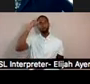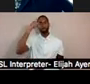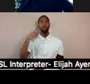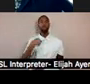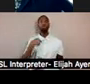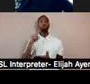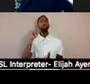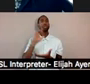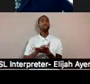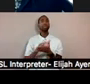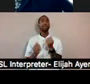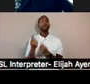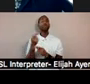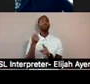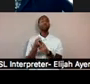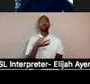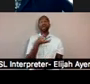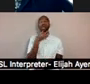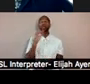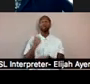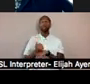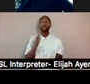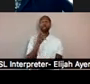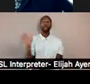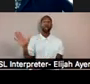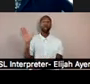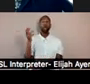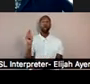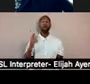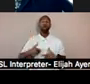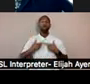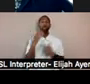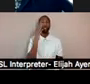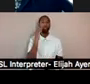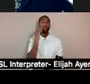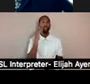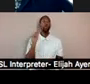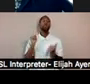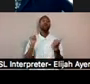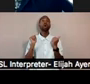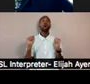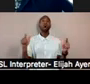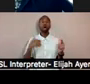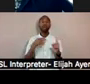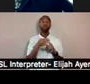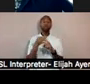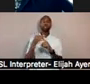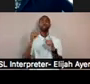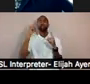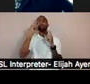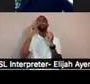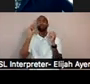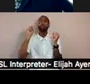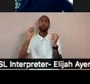that everyone is an expert based on their own lived experience, and that we all have unique and brilliant contributions to bring